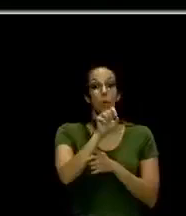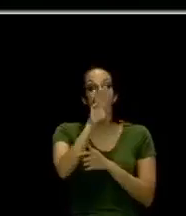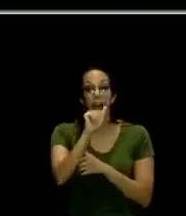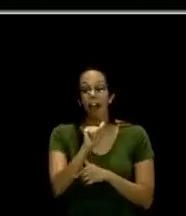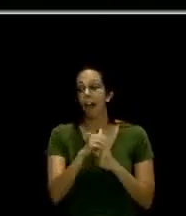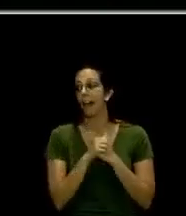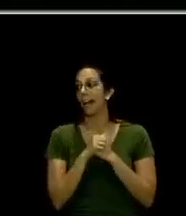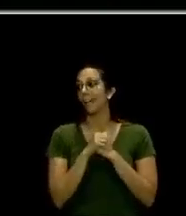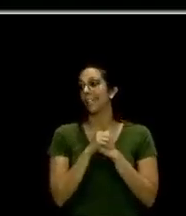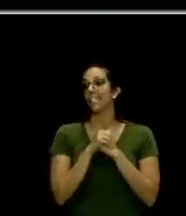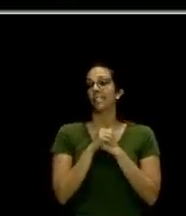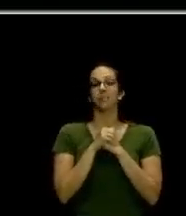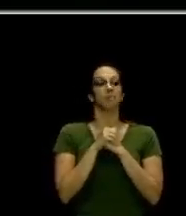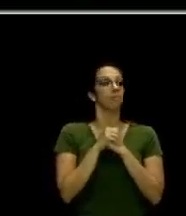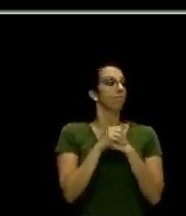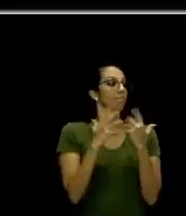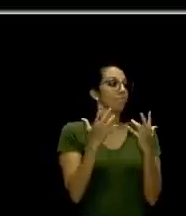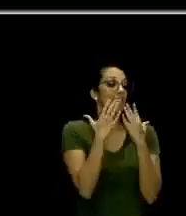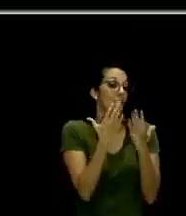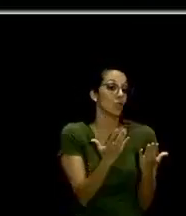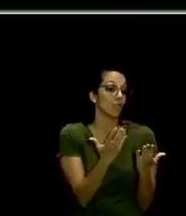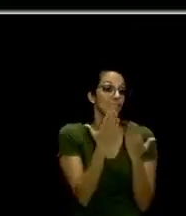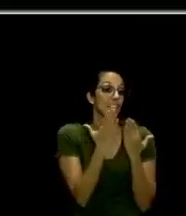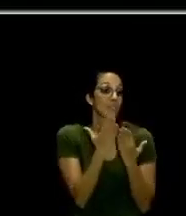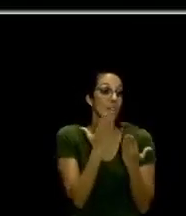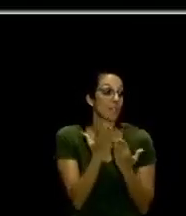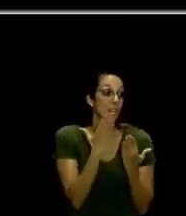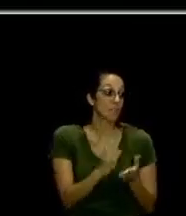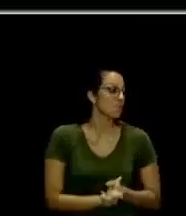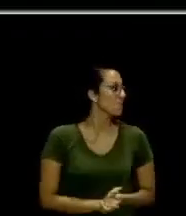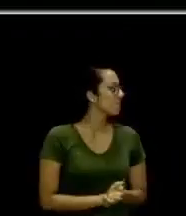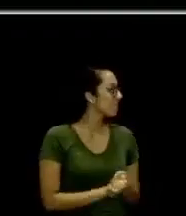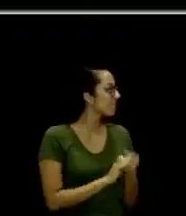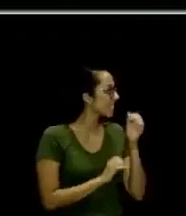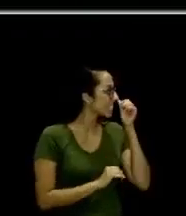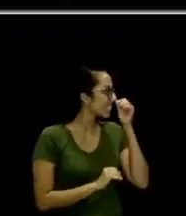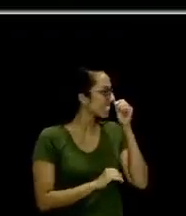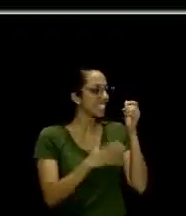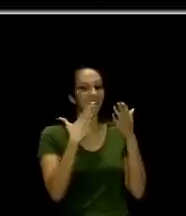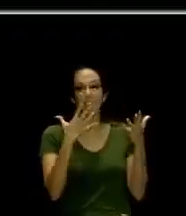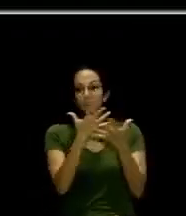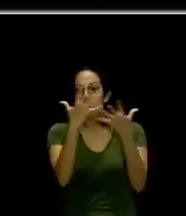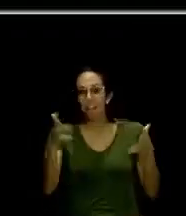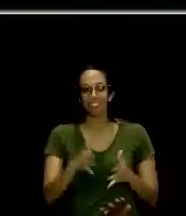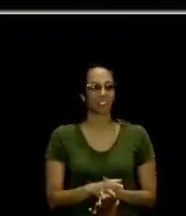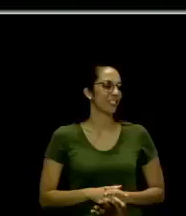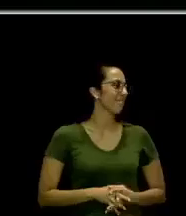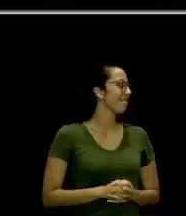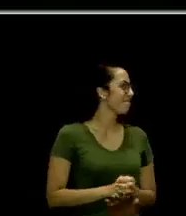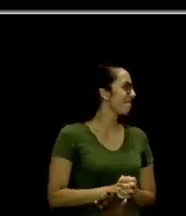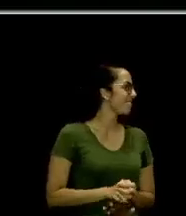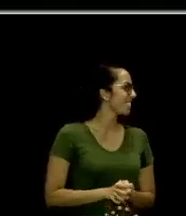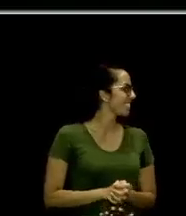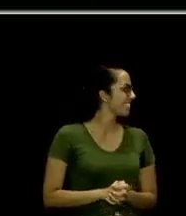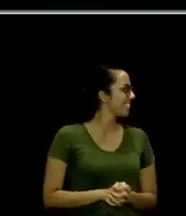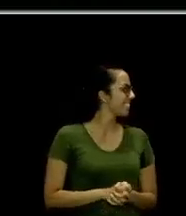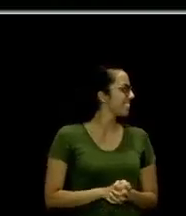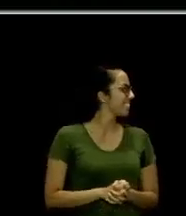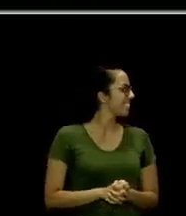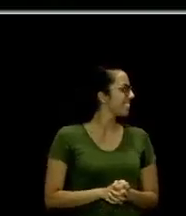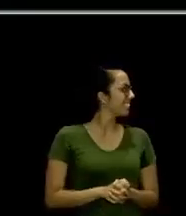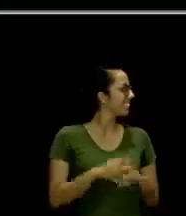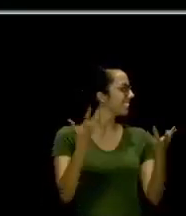Zumba. And thank you, thank you, thank you. This means the world to me. Thank you.